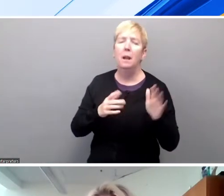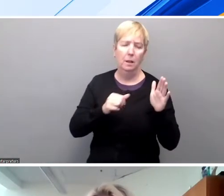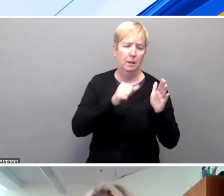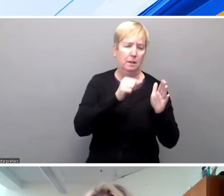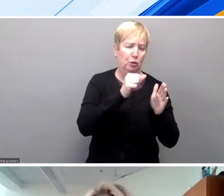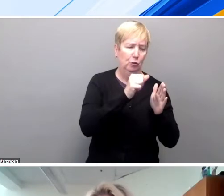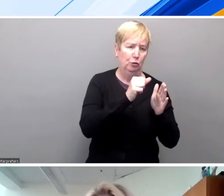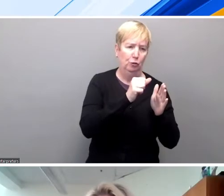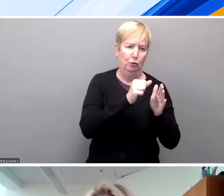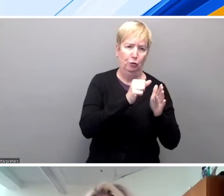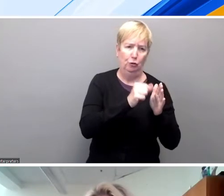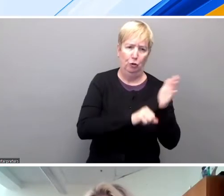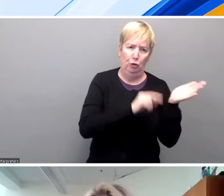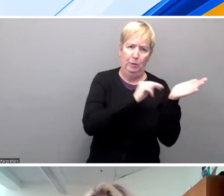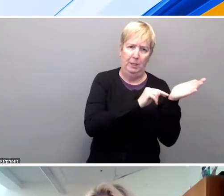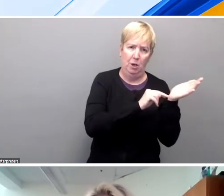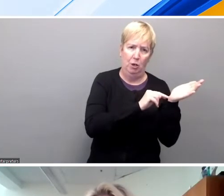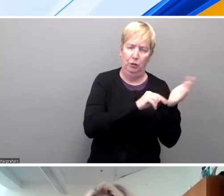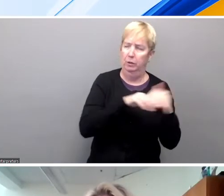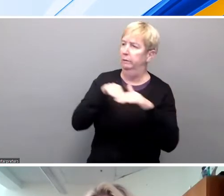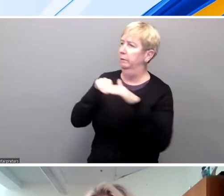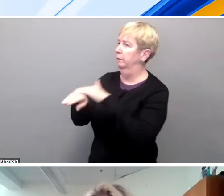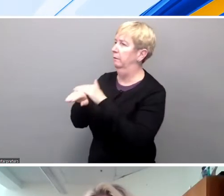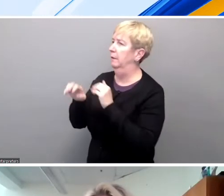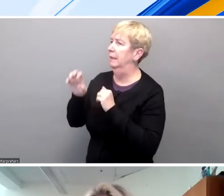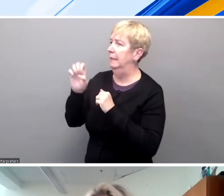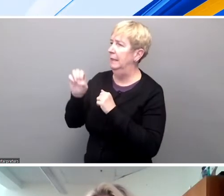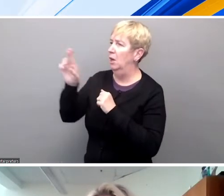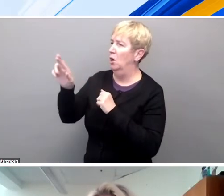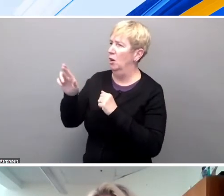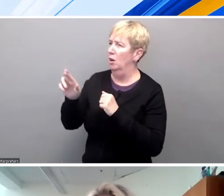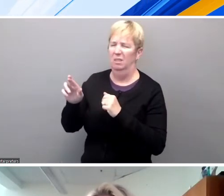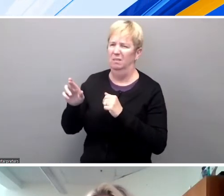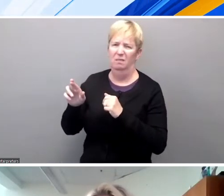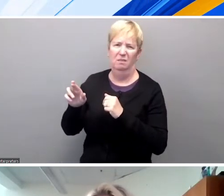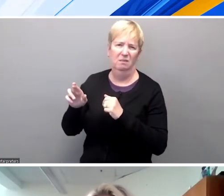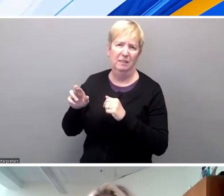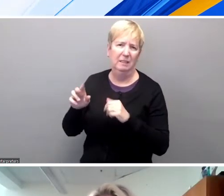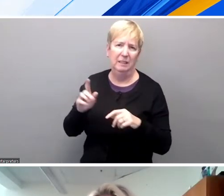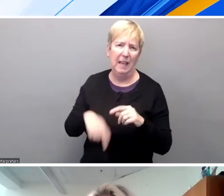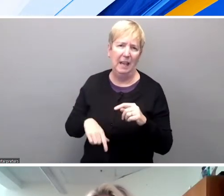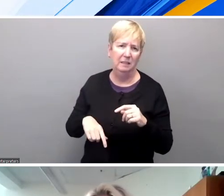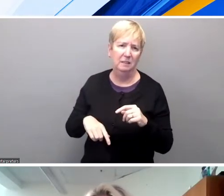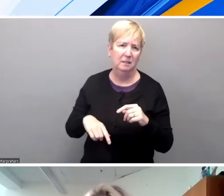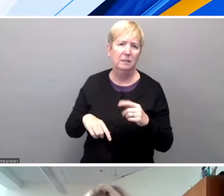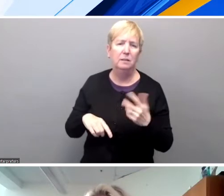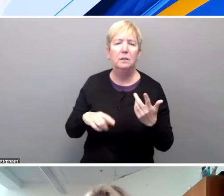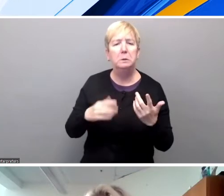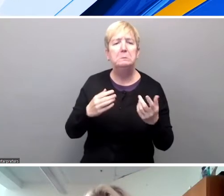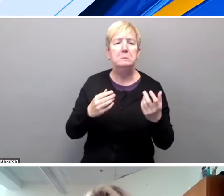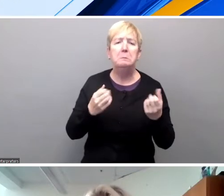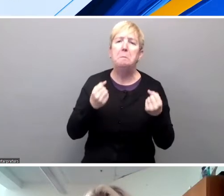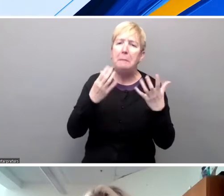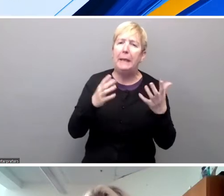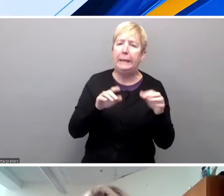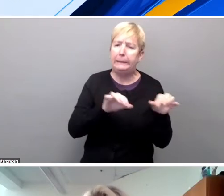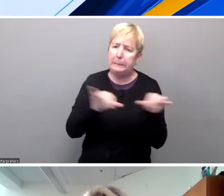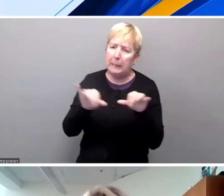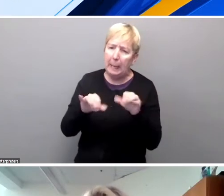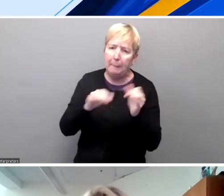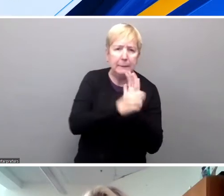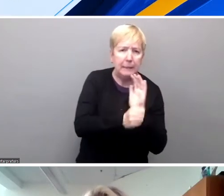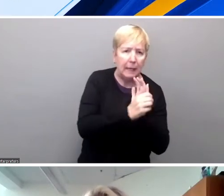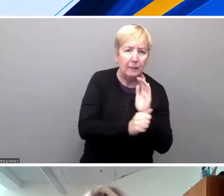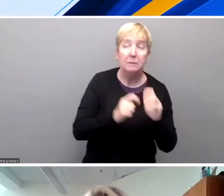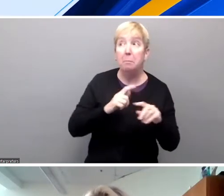take over there. There's an overlap in skill set, but there's a huge gap as well. They're trained to take care of people who are under